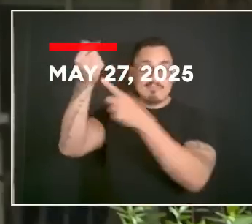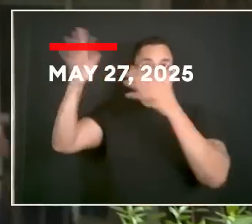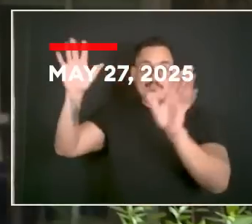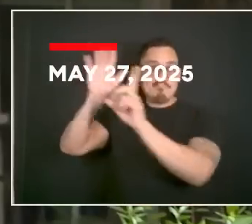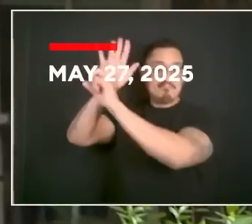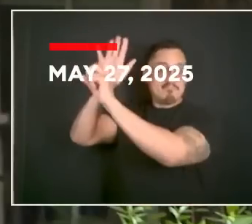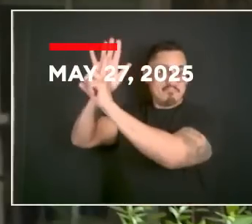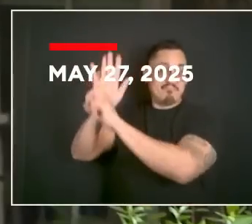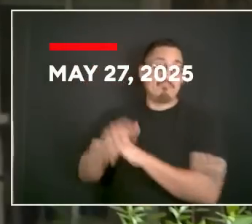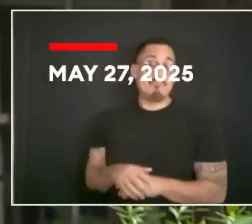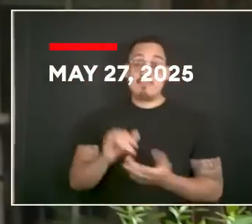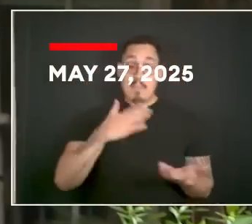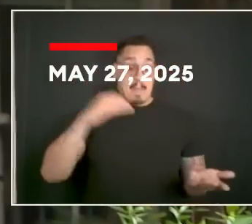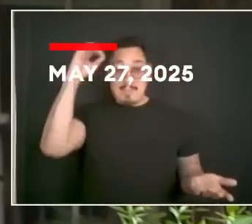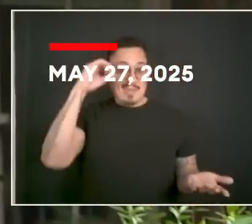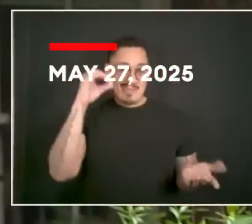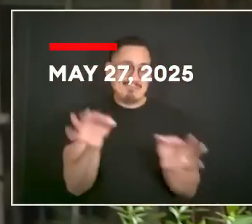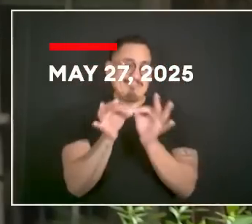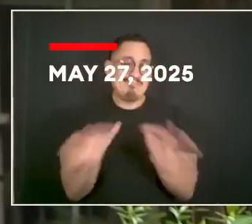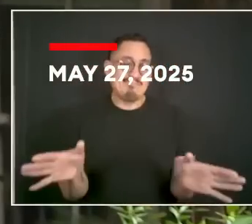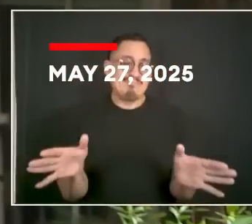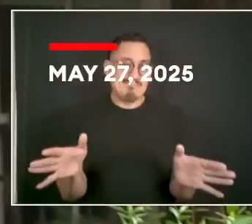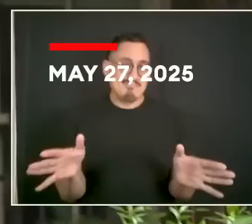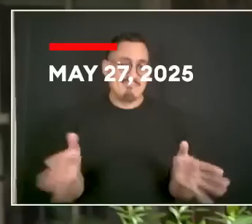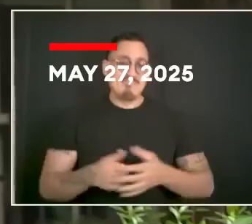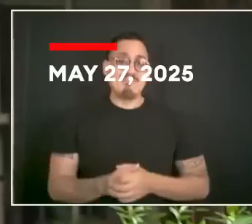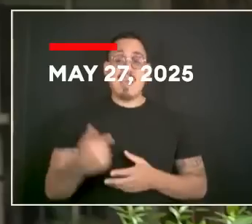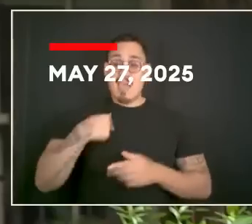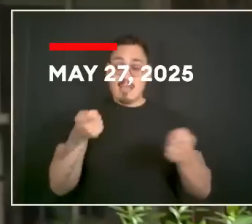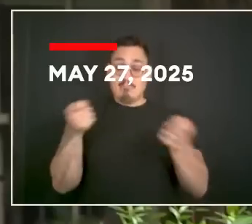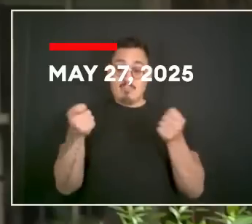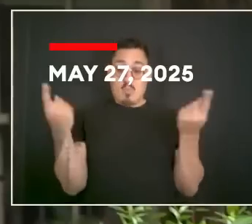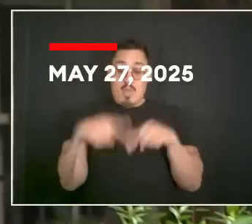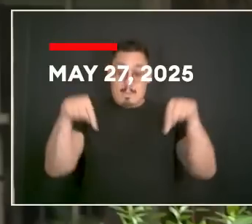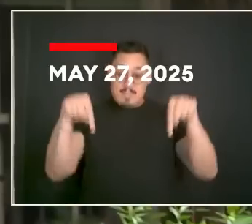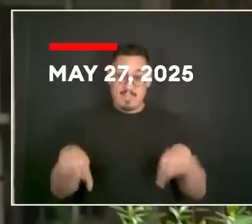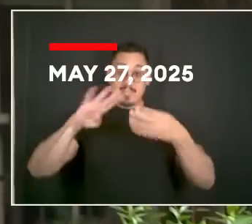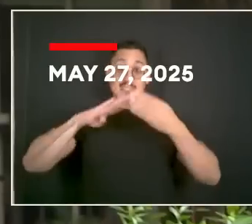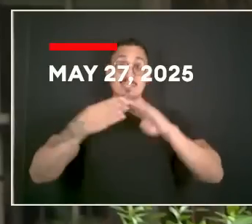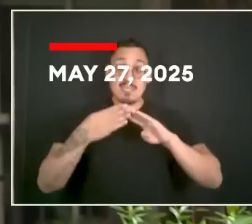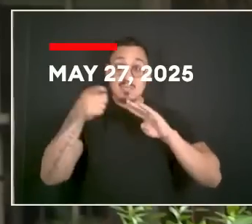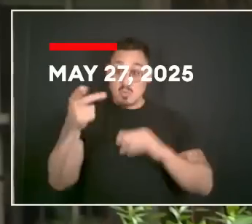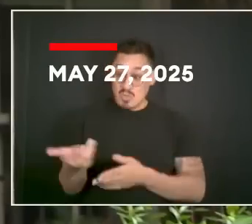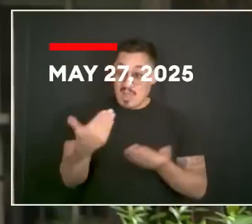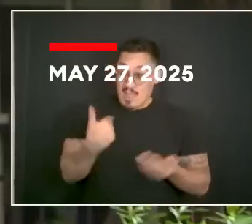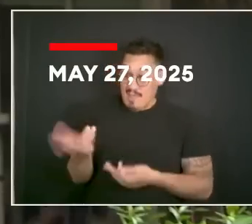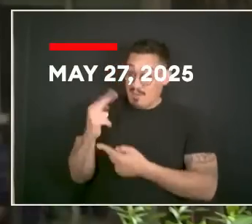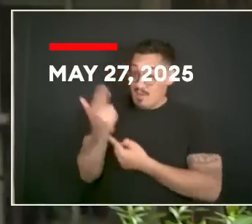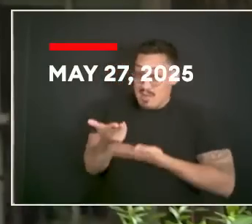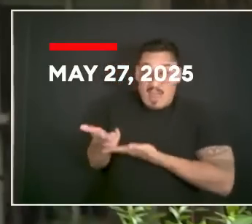doesn't matter. I handle what happens in this city. You carry a gun, we're gonna lock you up. You go to